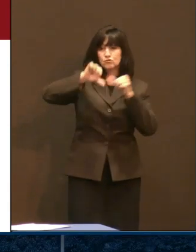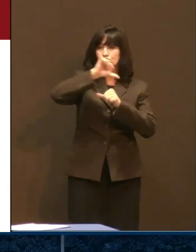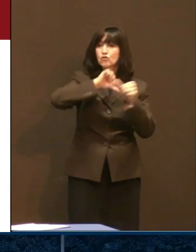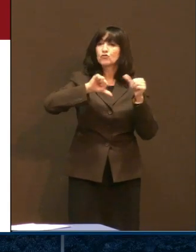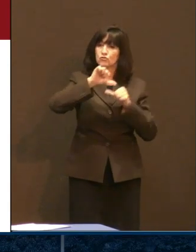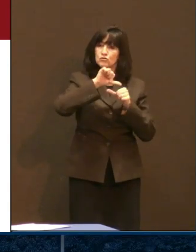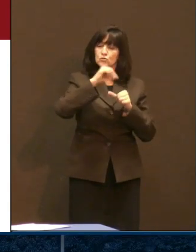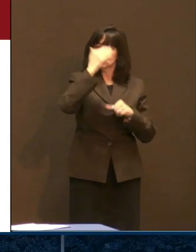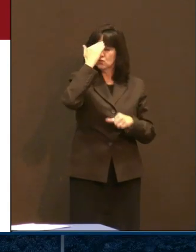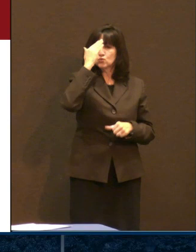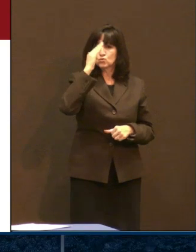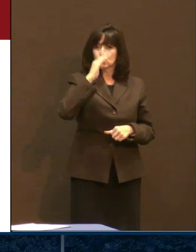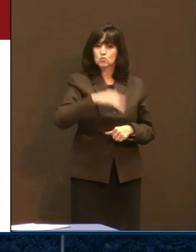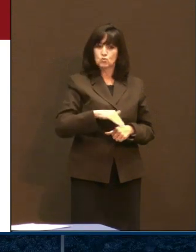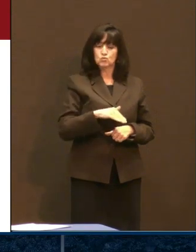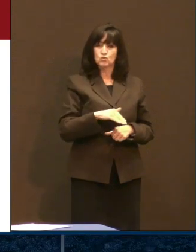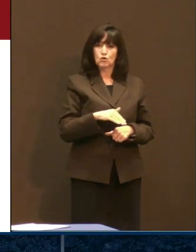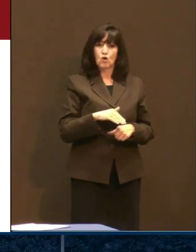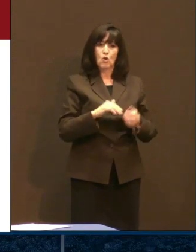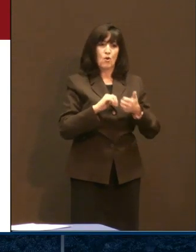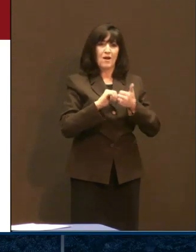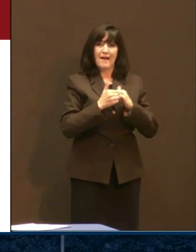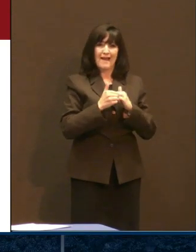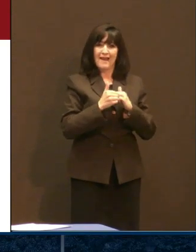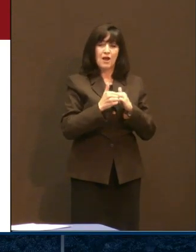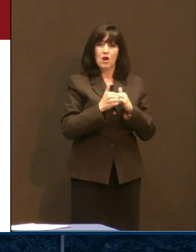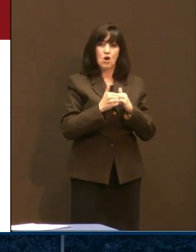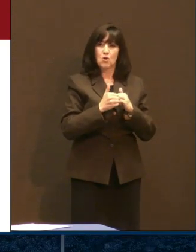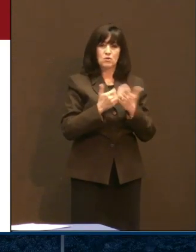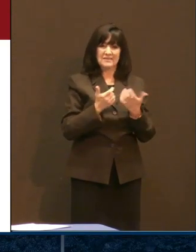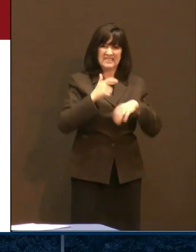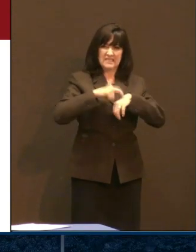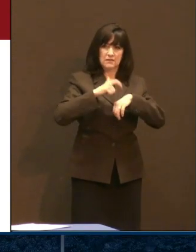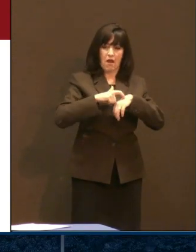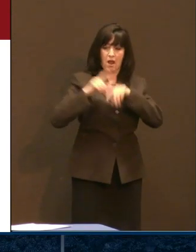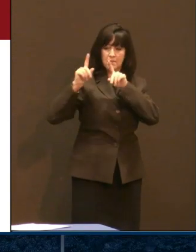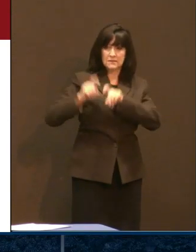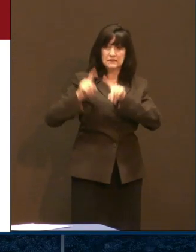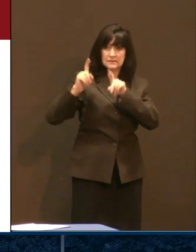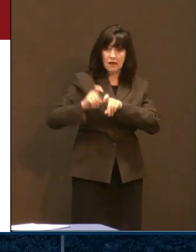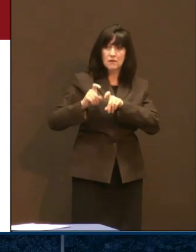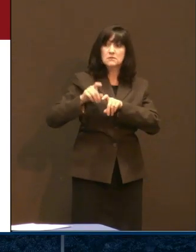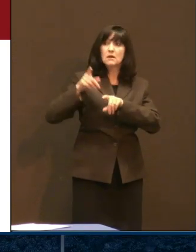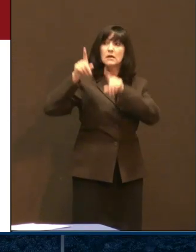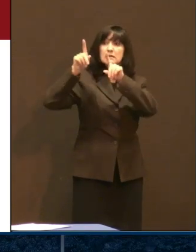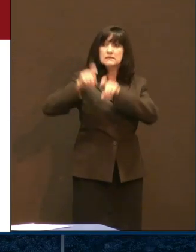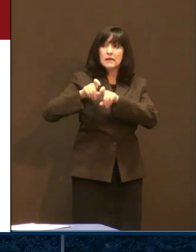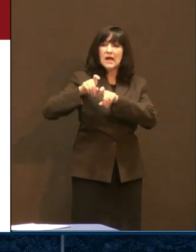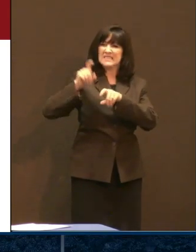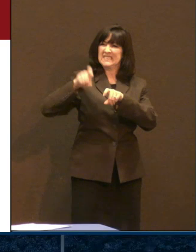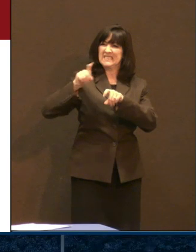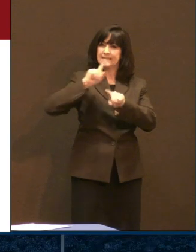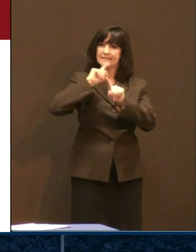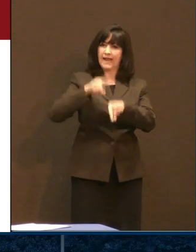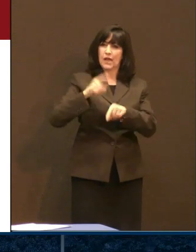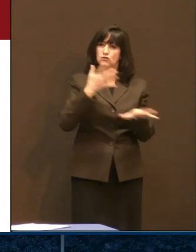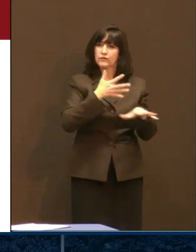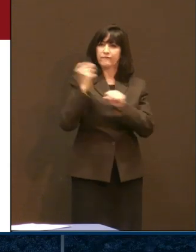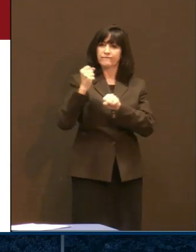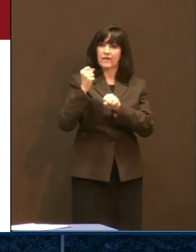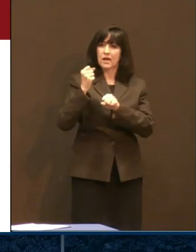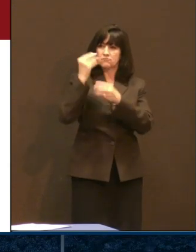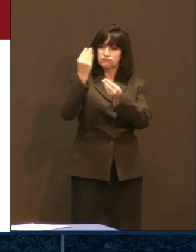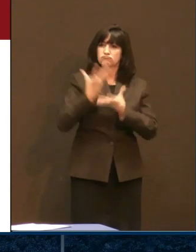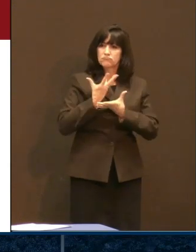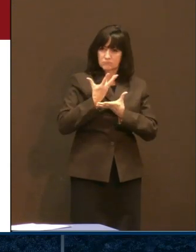the limiting factor here, as we talked about, is how quickly can we do tests. The labs could run them and provide those social services outreach to these individuals.